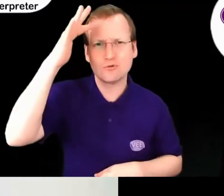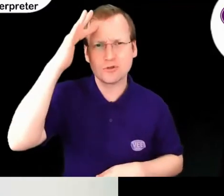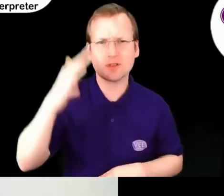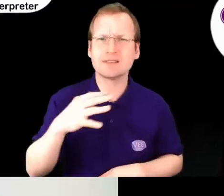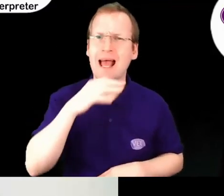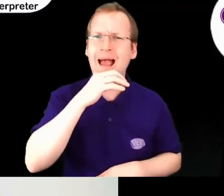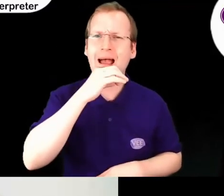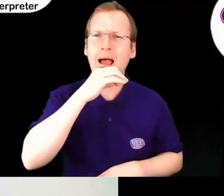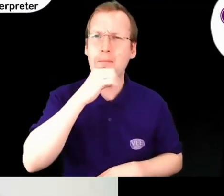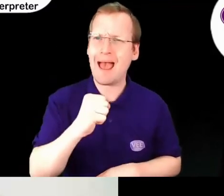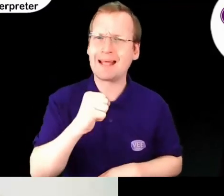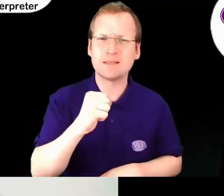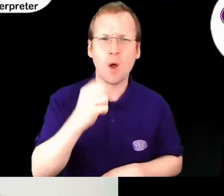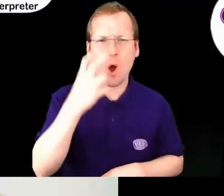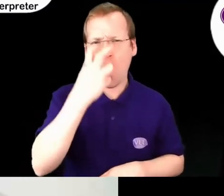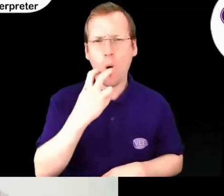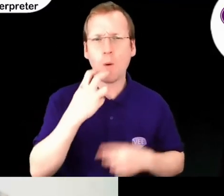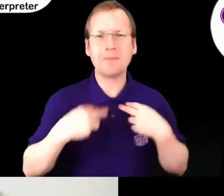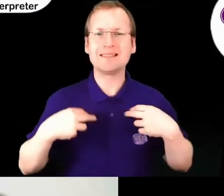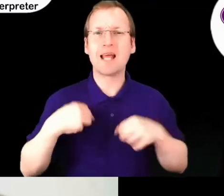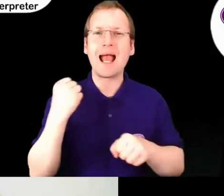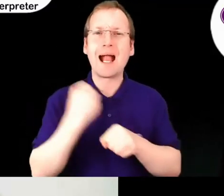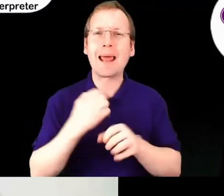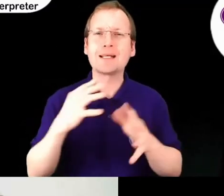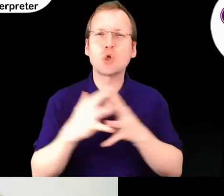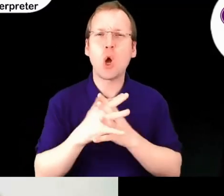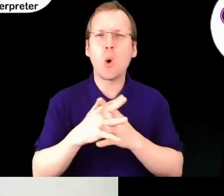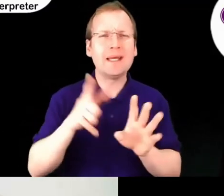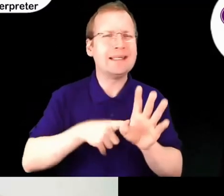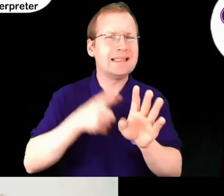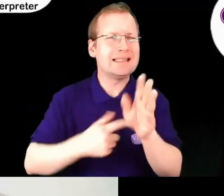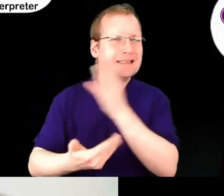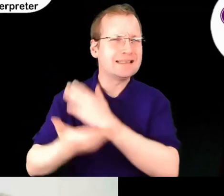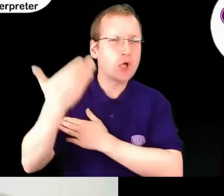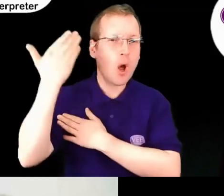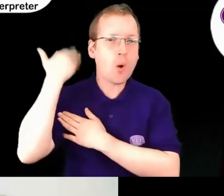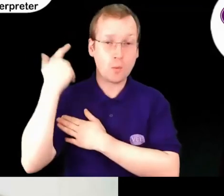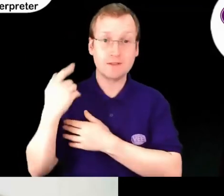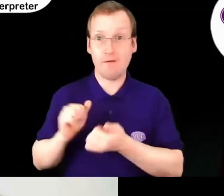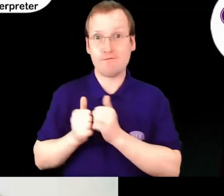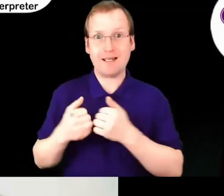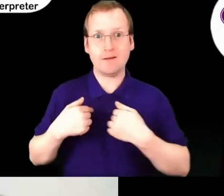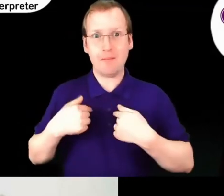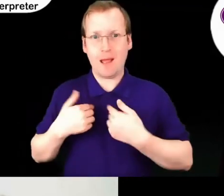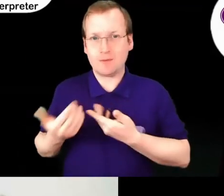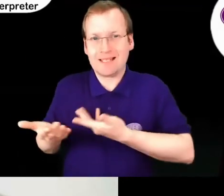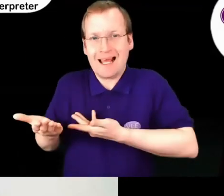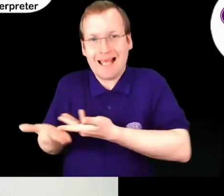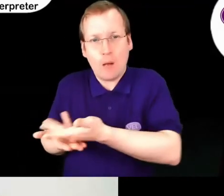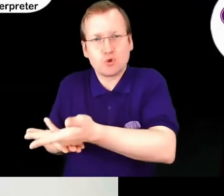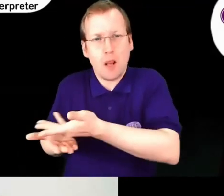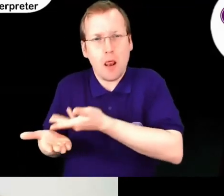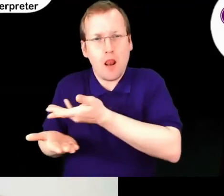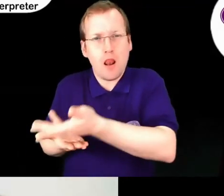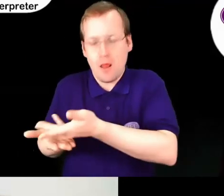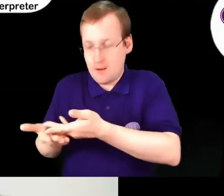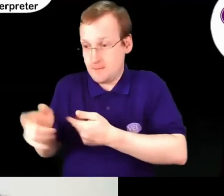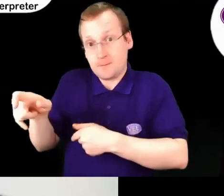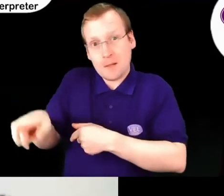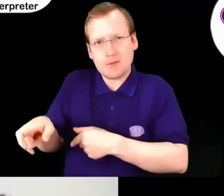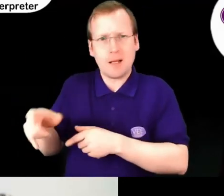old minister in Glasgow years ago. He was counselling a friend of mine who'd had a breakdown. I mean, a nervous